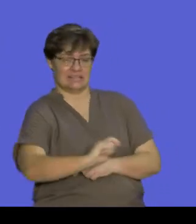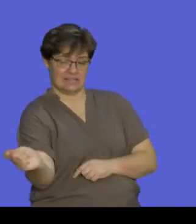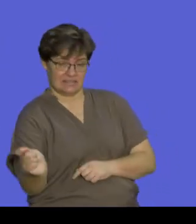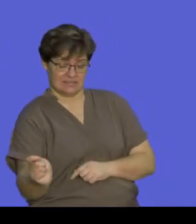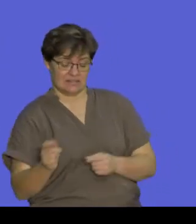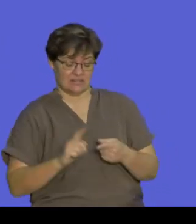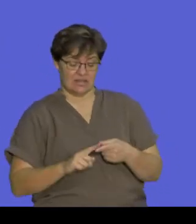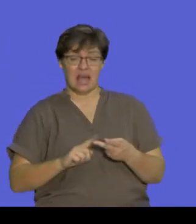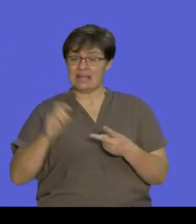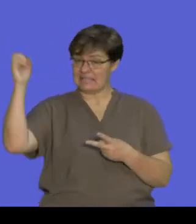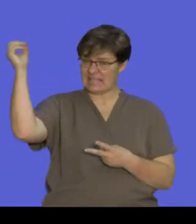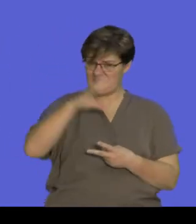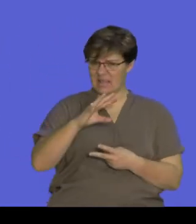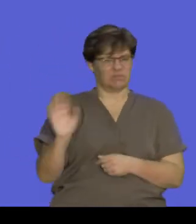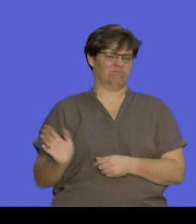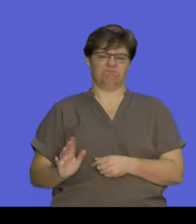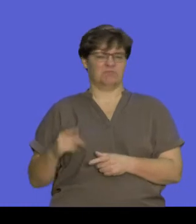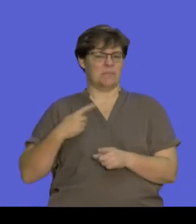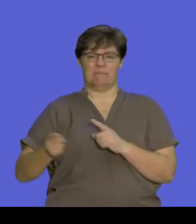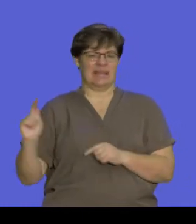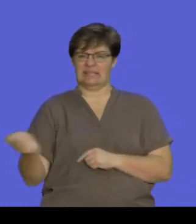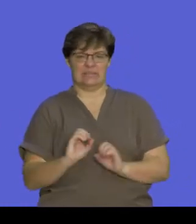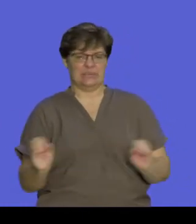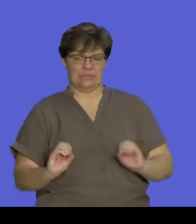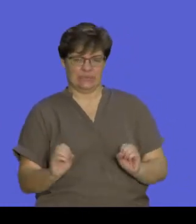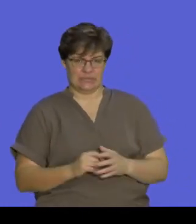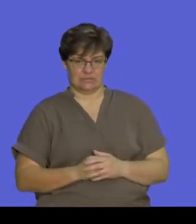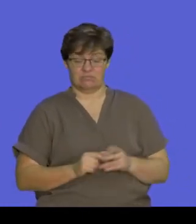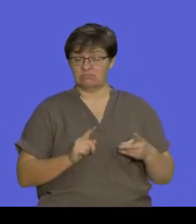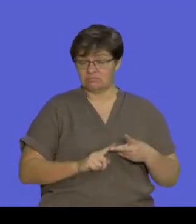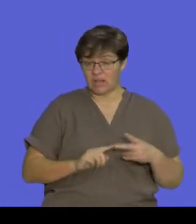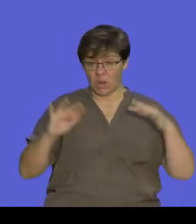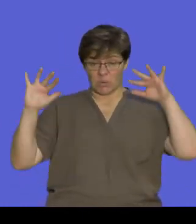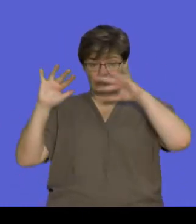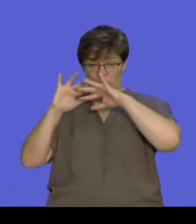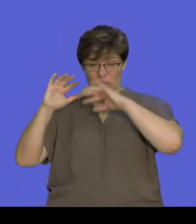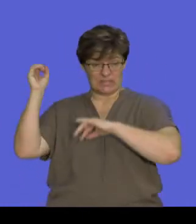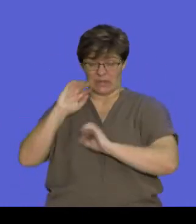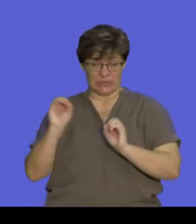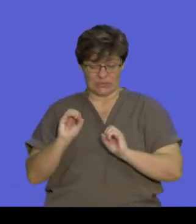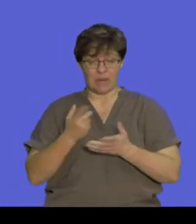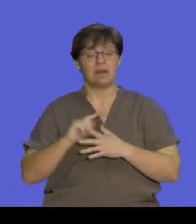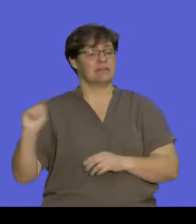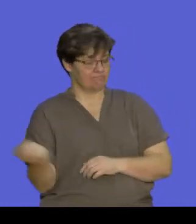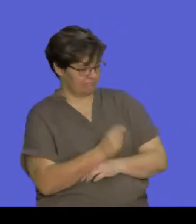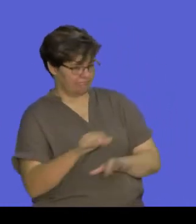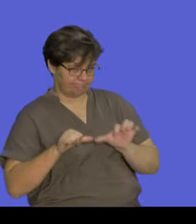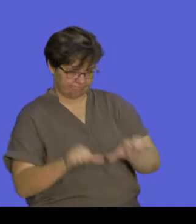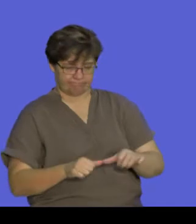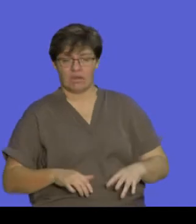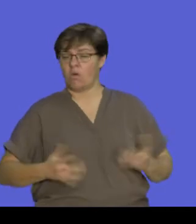sunny and you're not going to play tennis. This is not sunny, but you're going to play tennis. And this